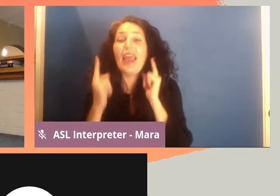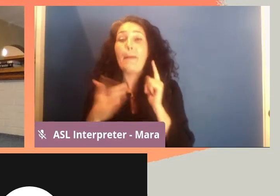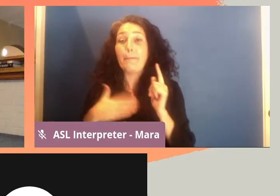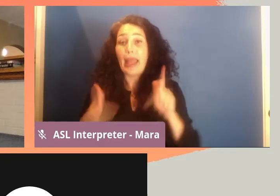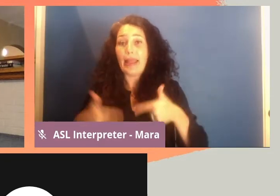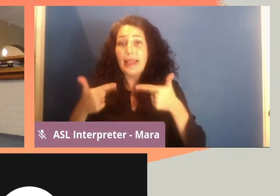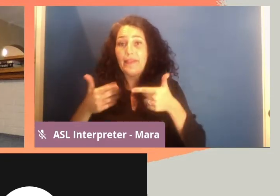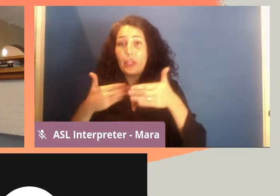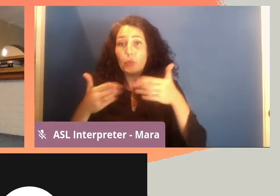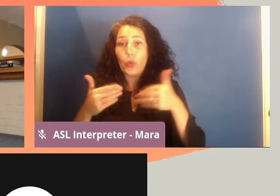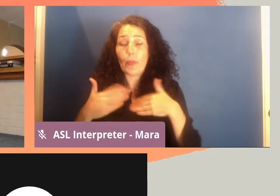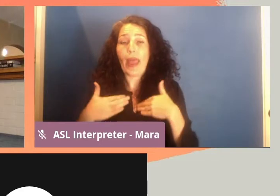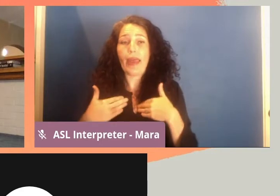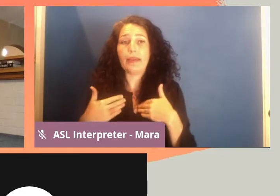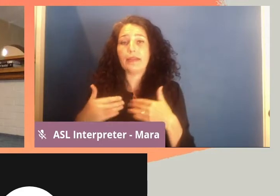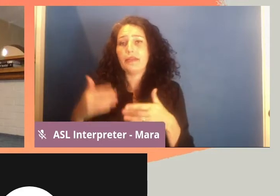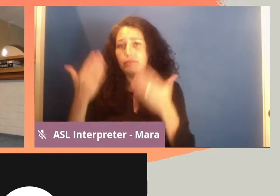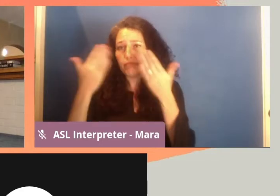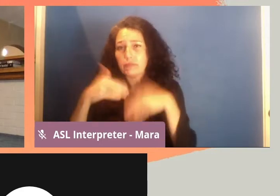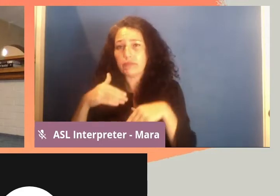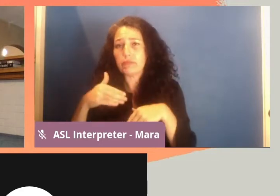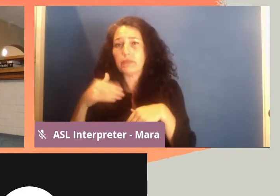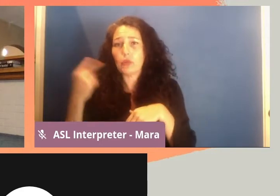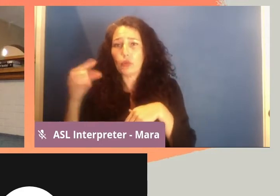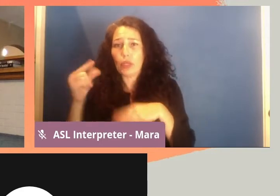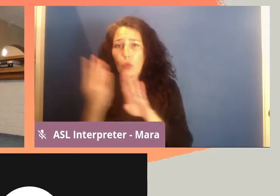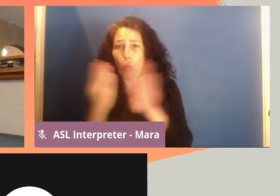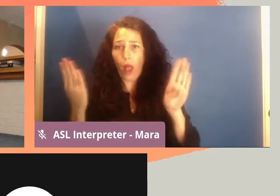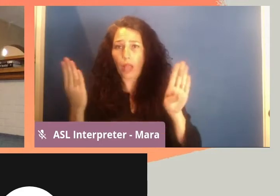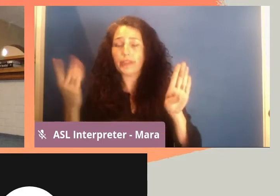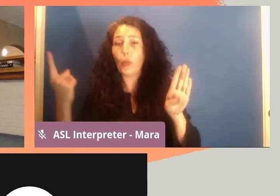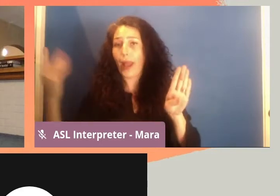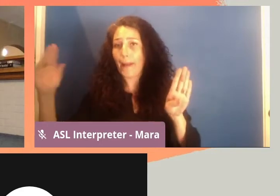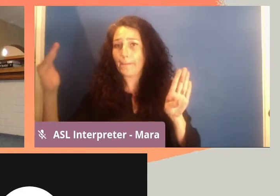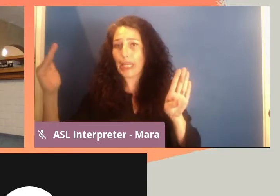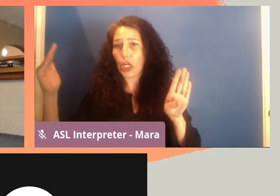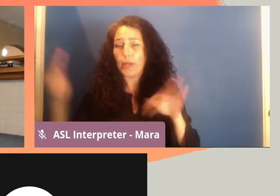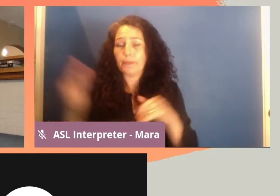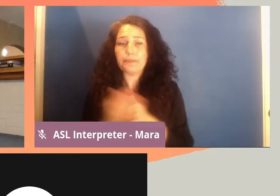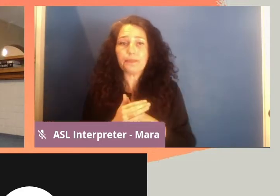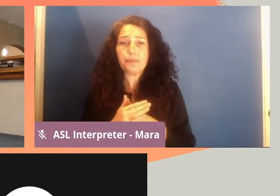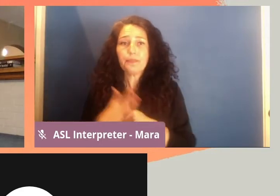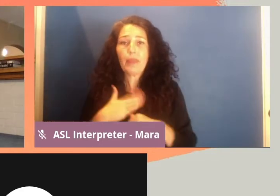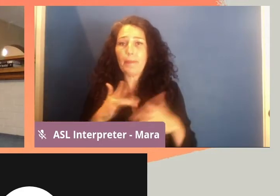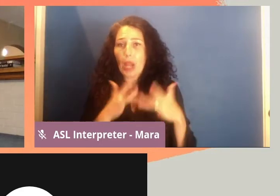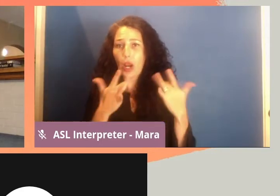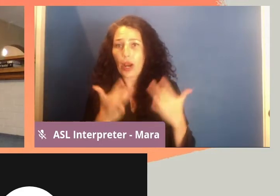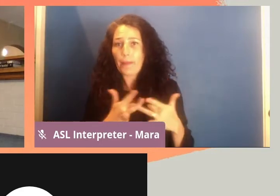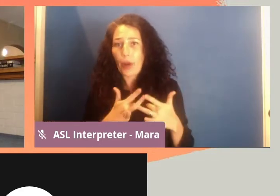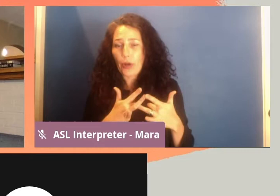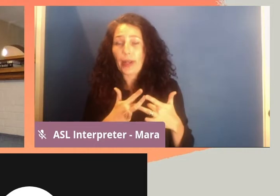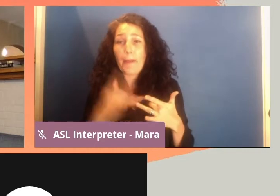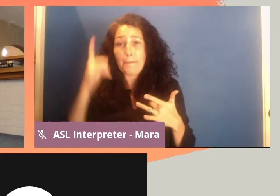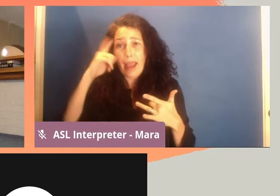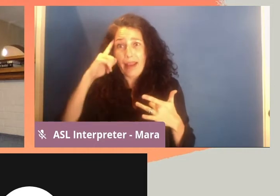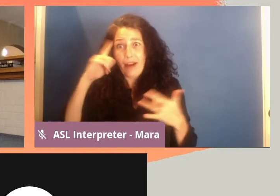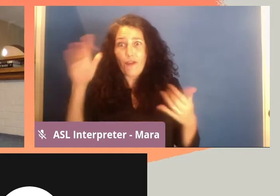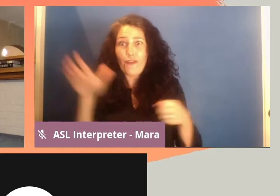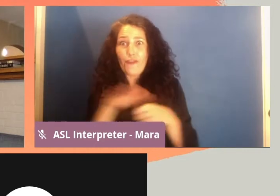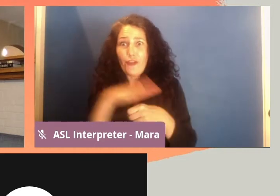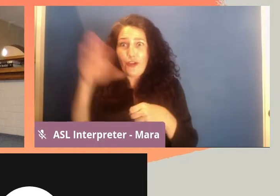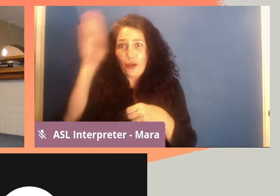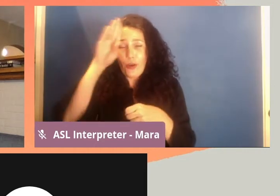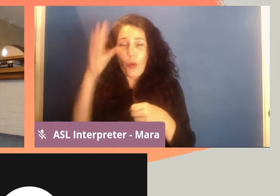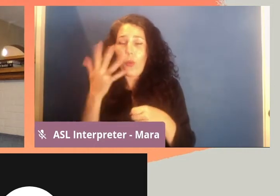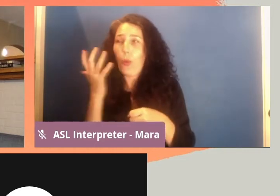walls and a mirror on one wall. My heart and mind are already quite full from all that you've brought to this space today,